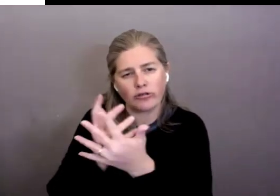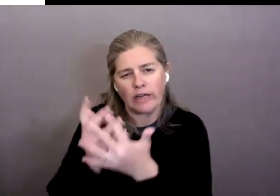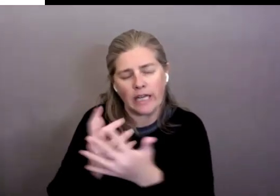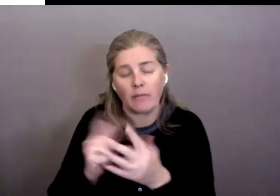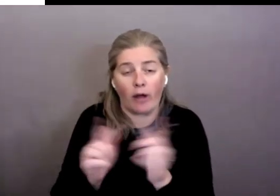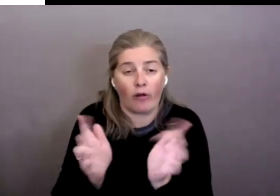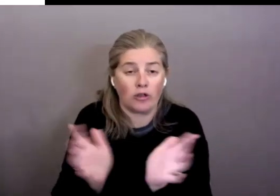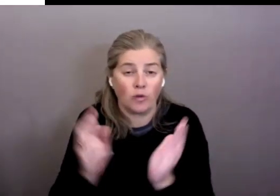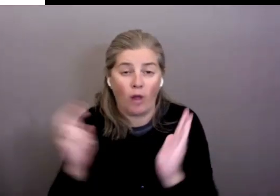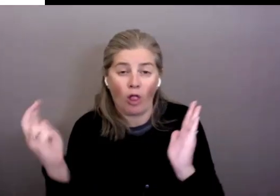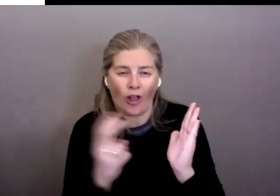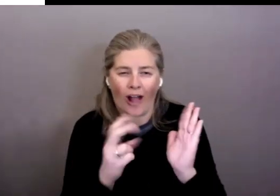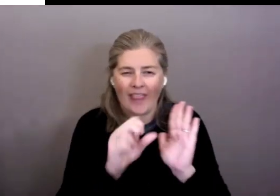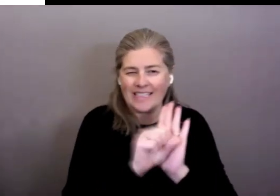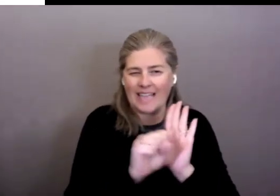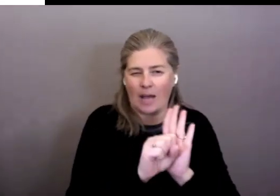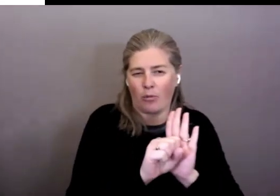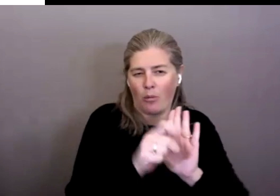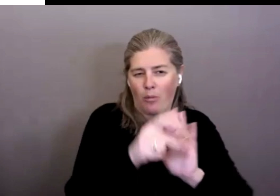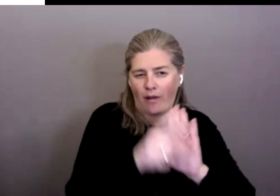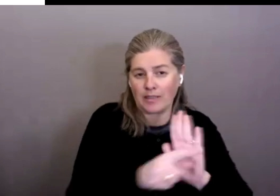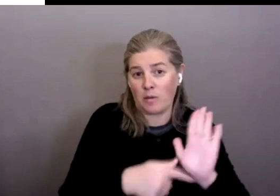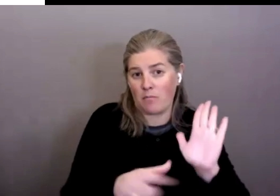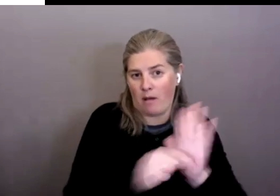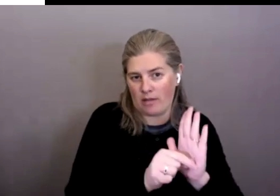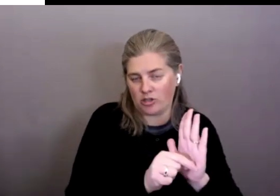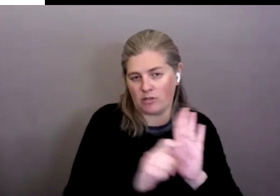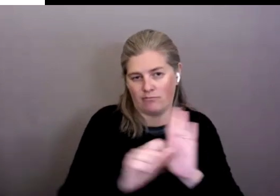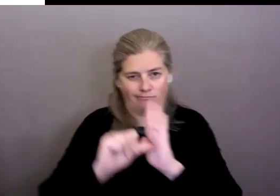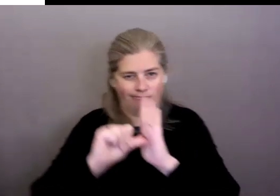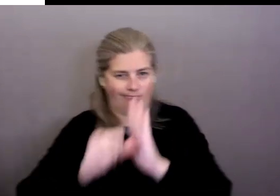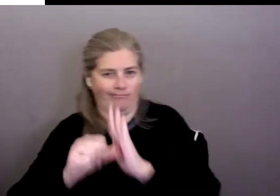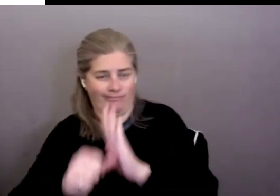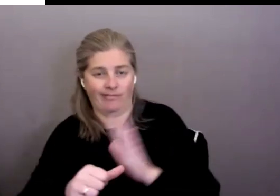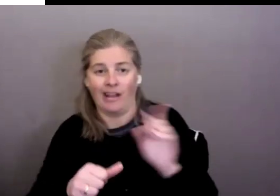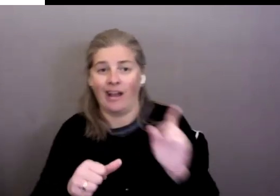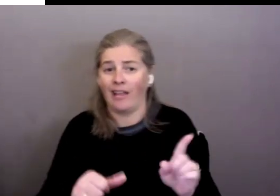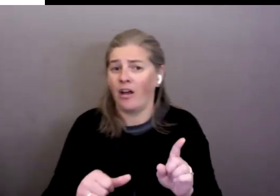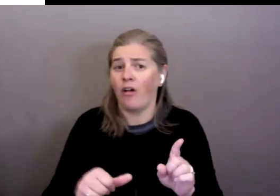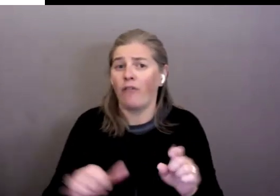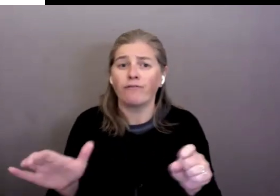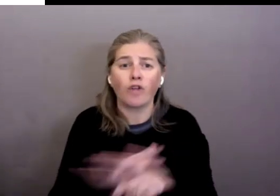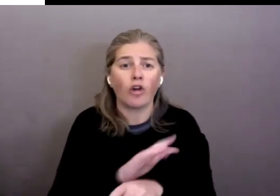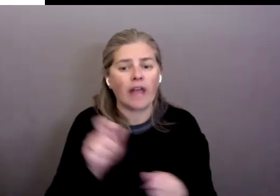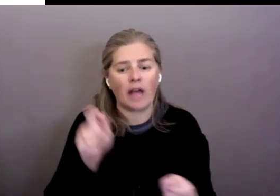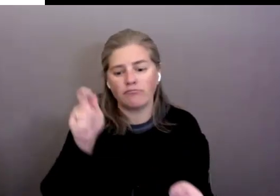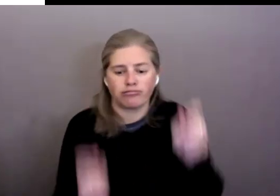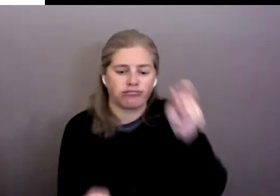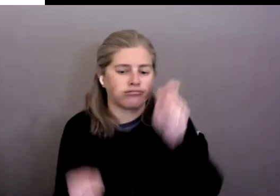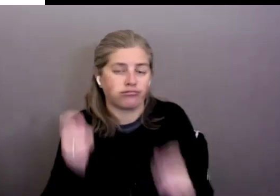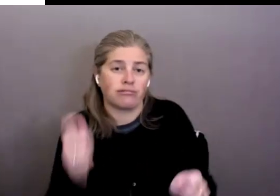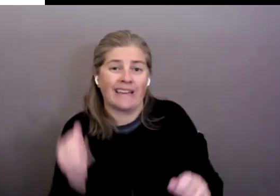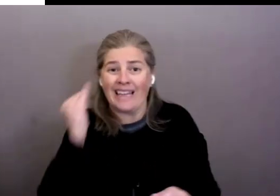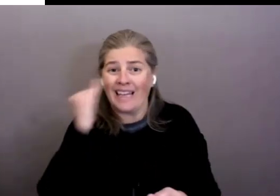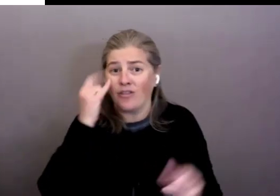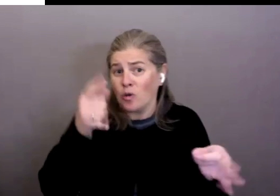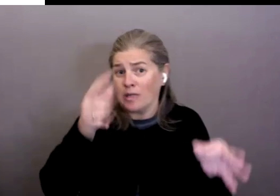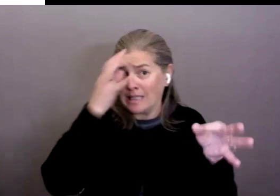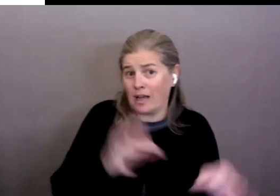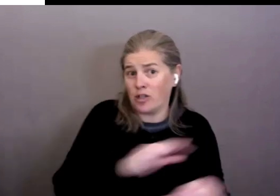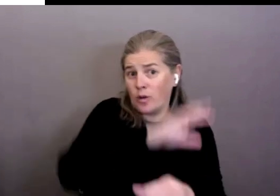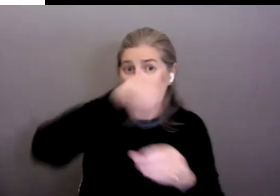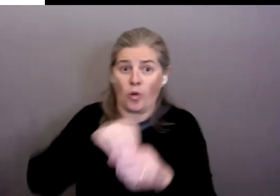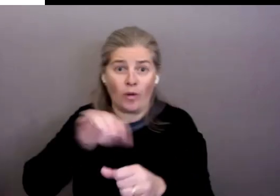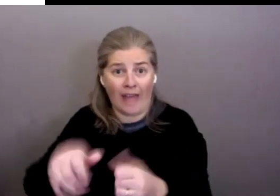look at the sample policy that we published. I want to reiterate that this is fully customizable And if a state chose to incorporate this kind of a screening into